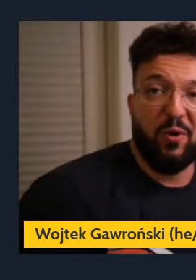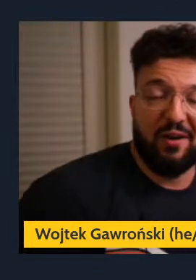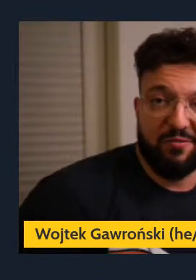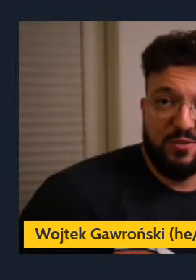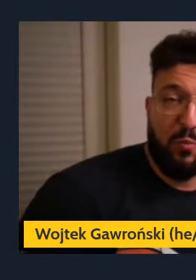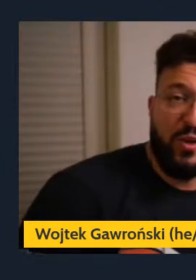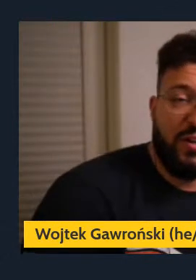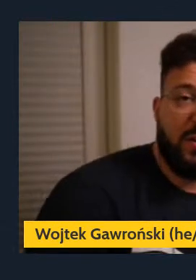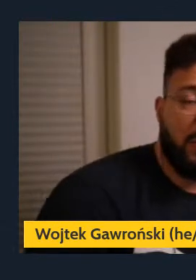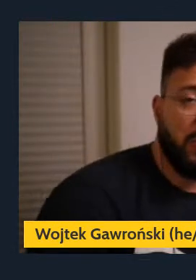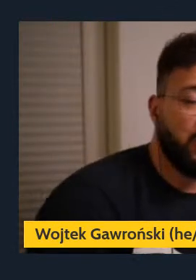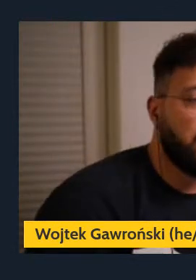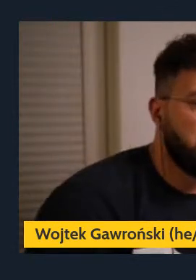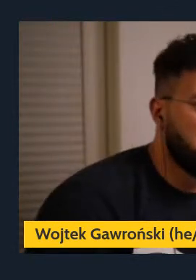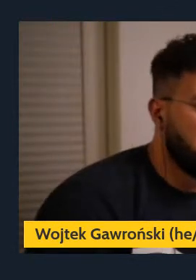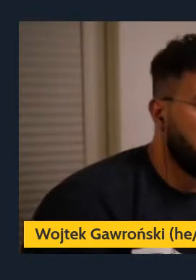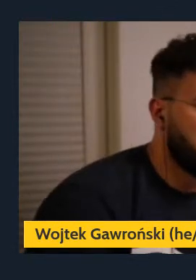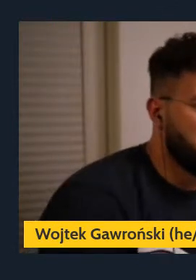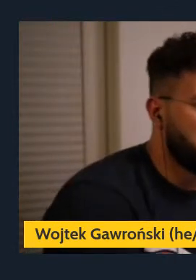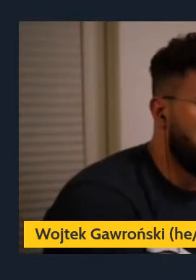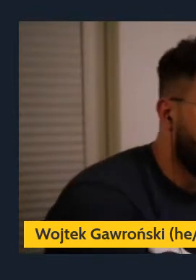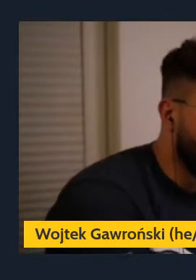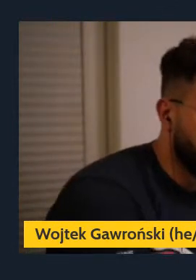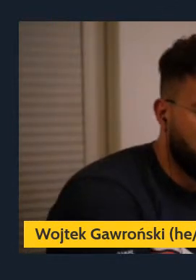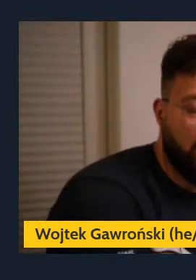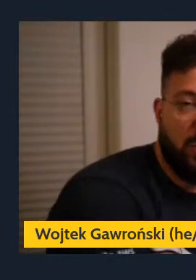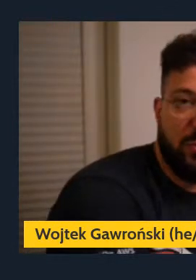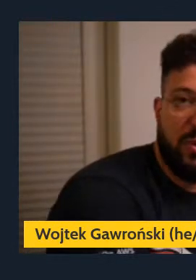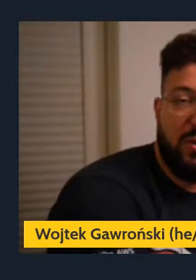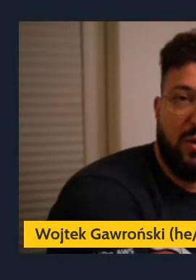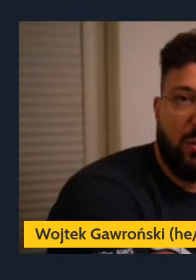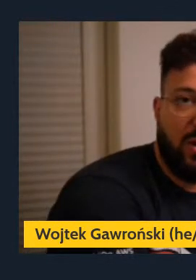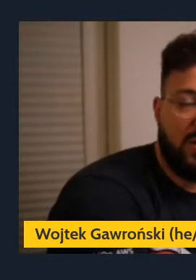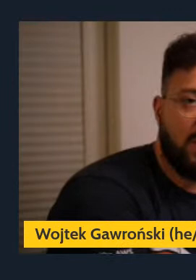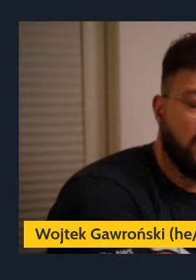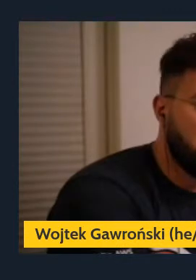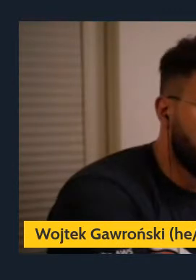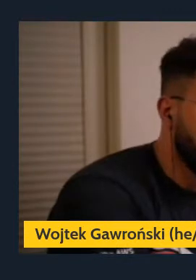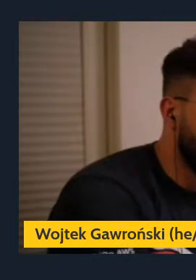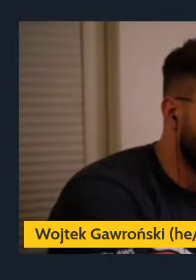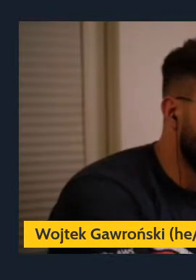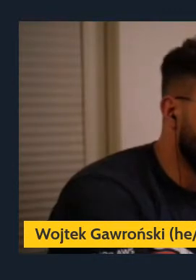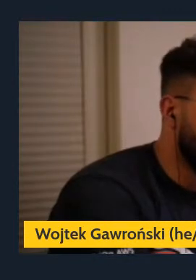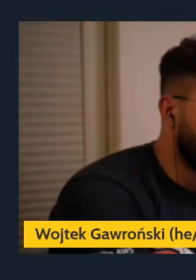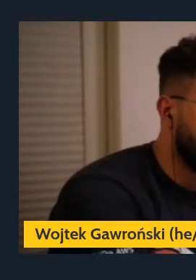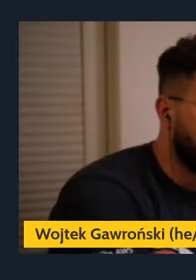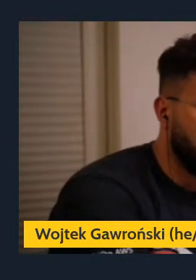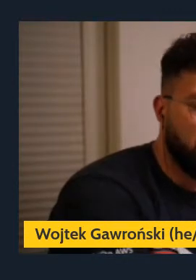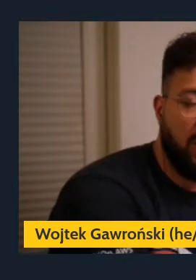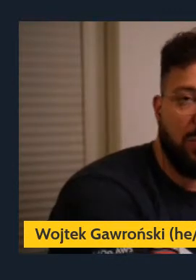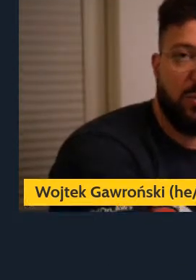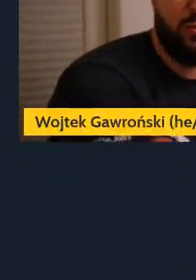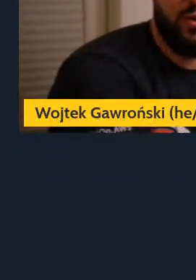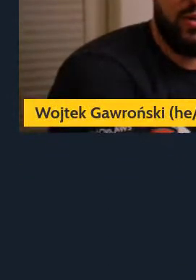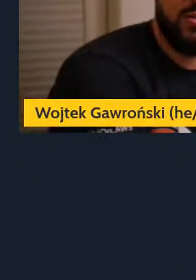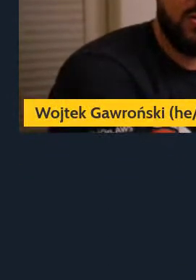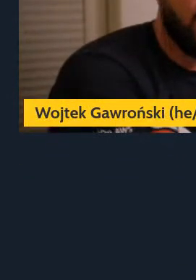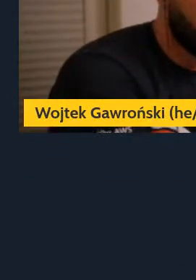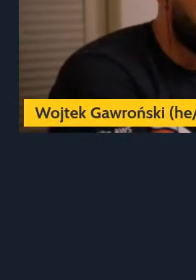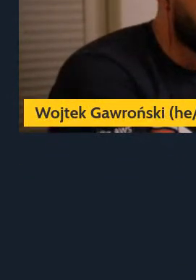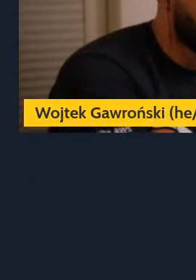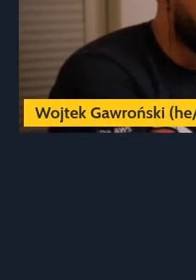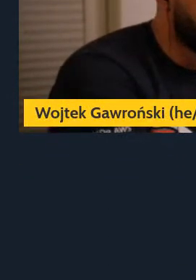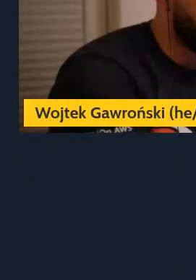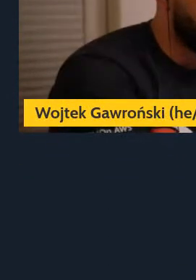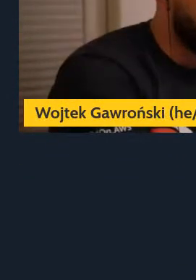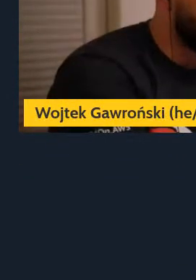unfortunately, we have some technical issues. I hope Jabril will be with us soon, and he will be able to finish.